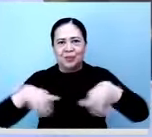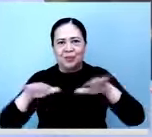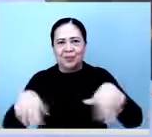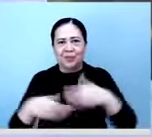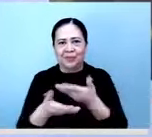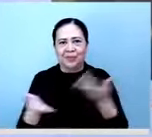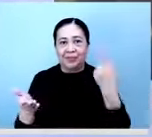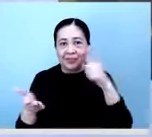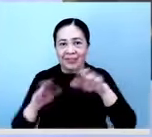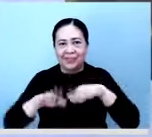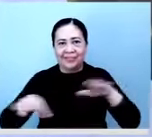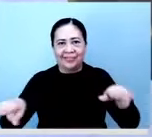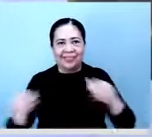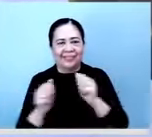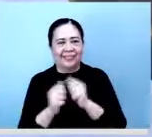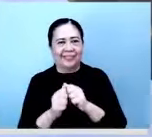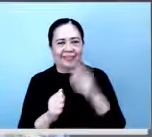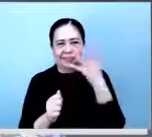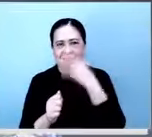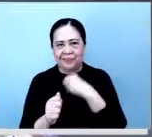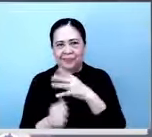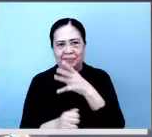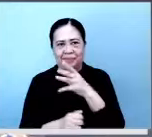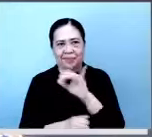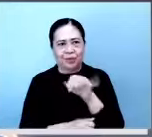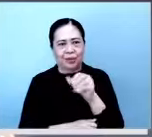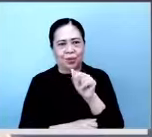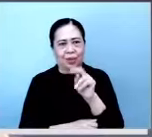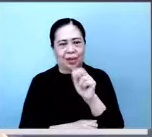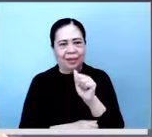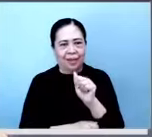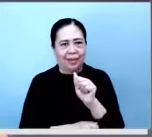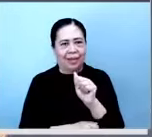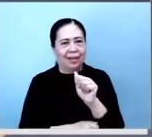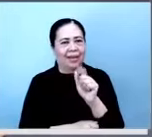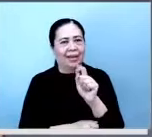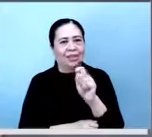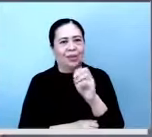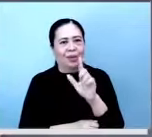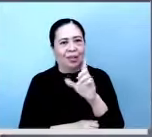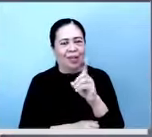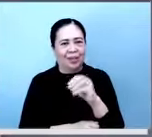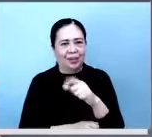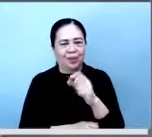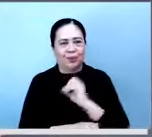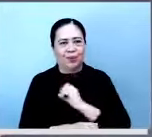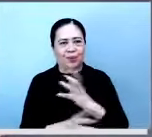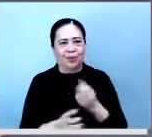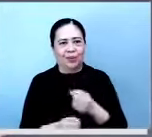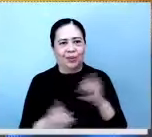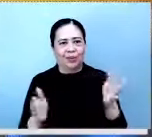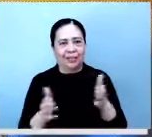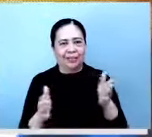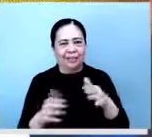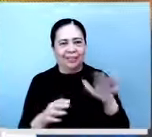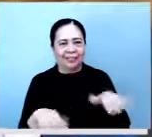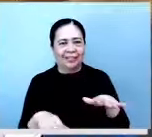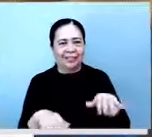chikiting. Kasama po the beautiful Mommy Joanna Toledo Zalamea, owner ng Little Paddler. Good morning, Mommy Jo. Hi!